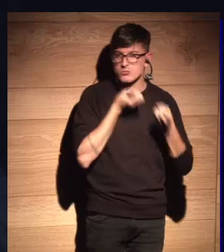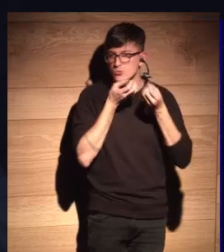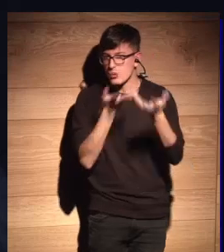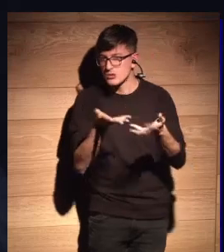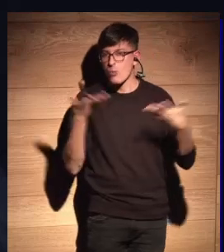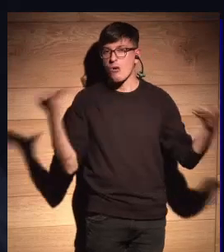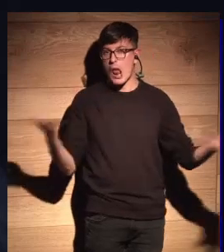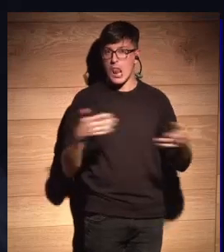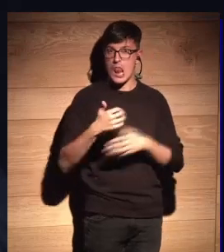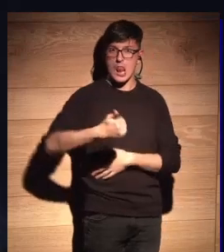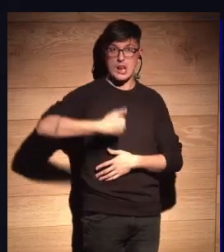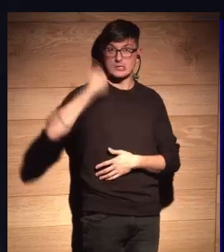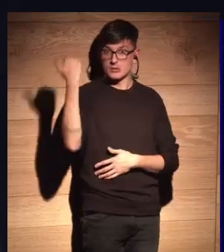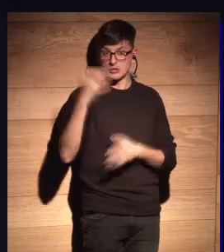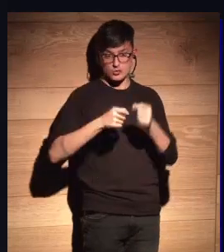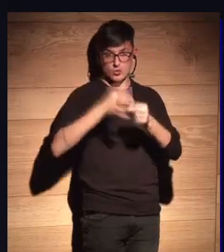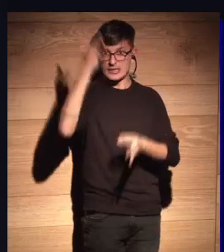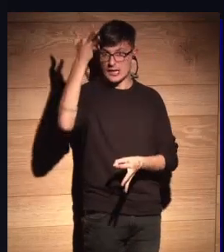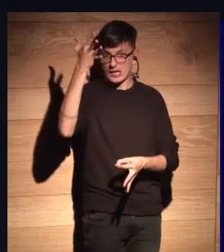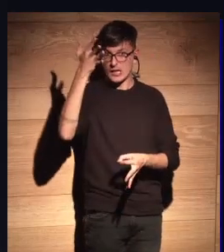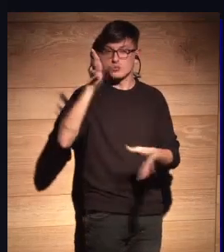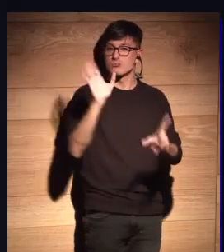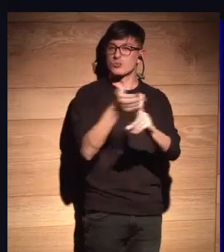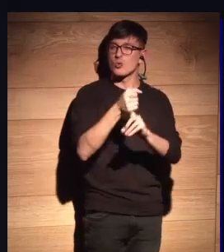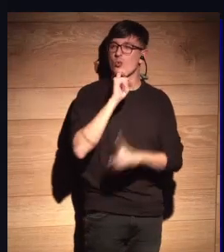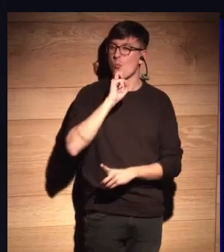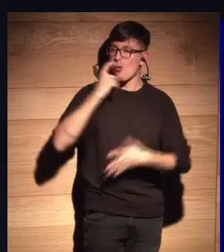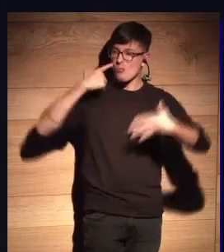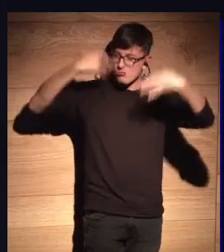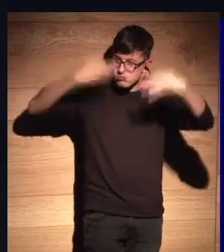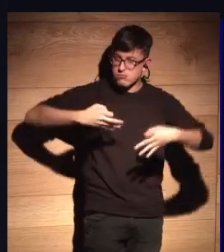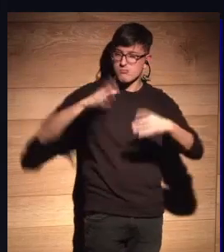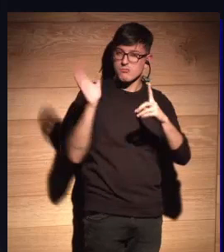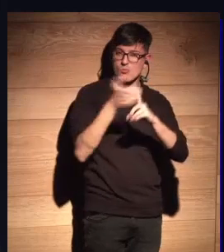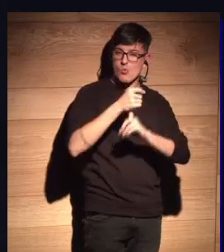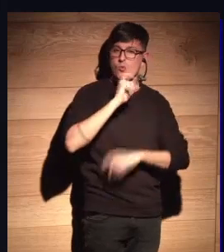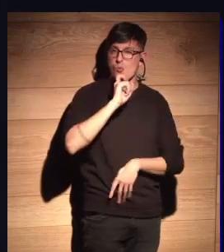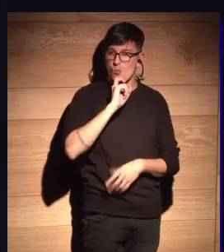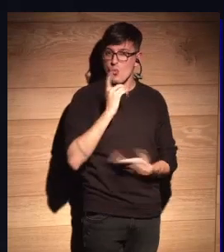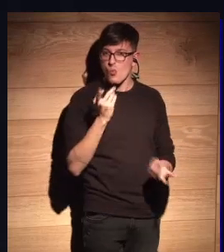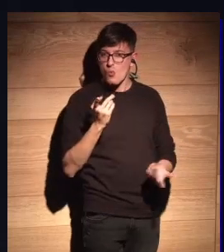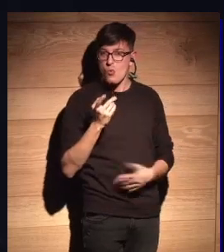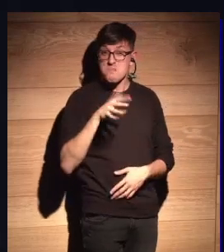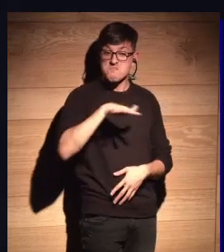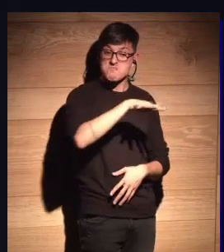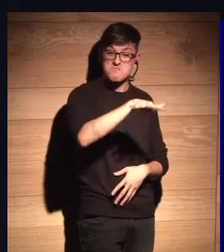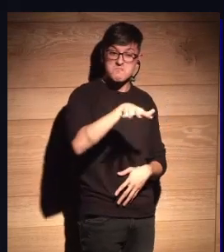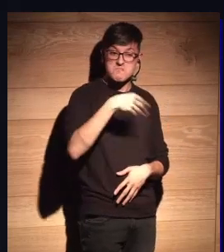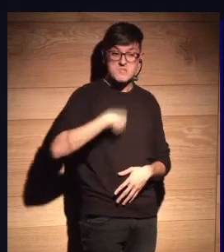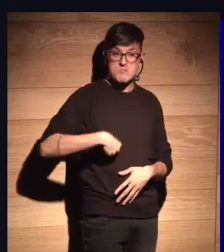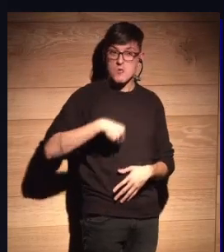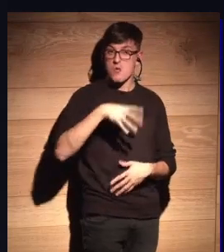How did you really find her? Well, we went back to the same refugee camp where I had originally... How many years were in between?